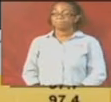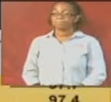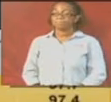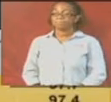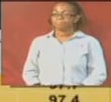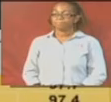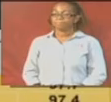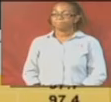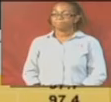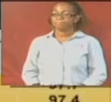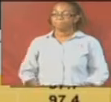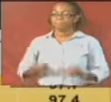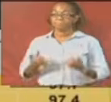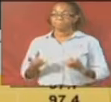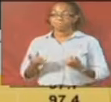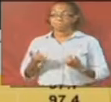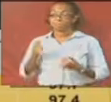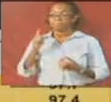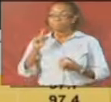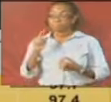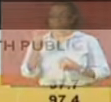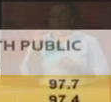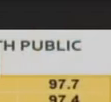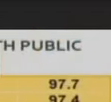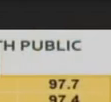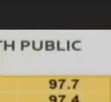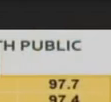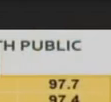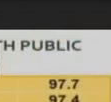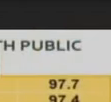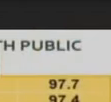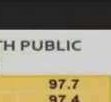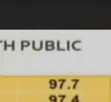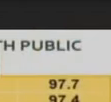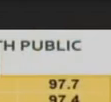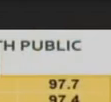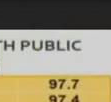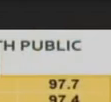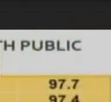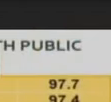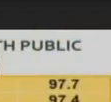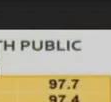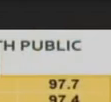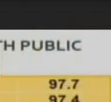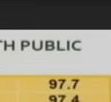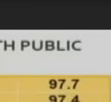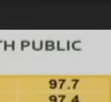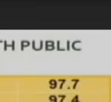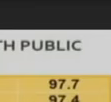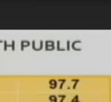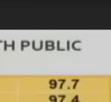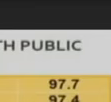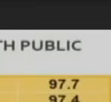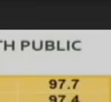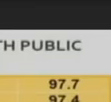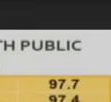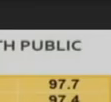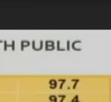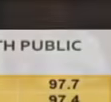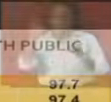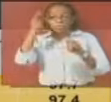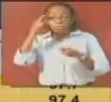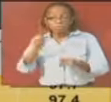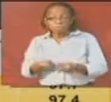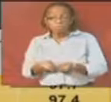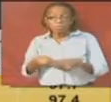we also asked people about their level of agreement with the various public health prevention measures. So as you can see in the table, in